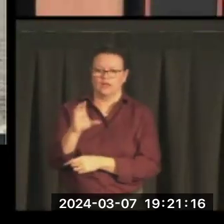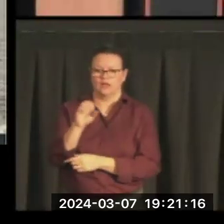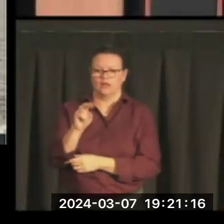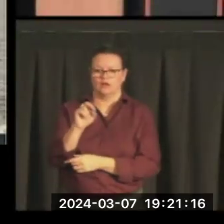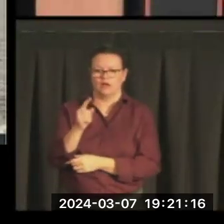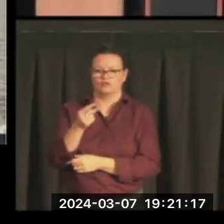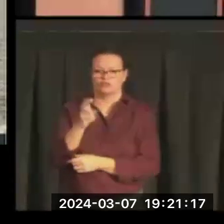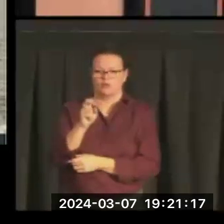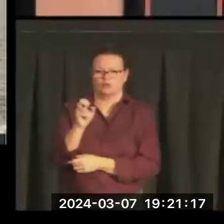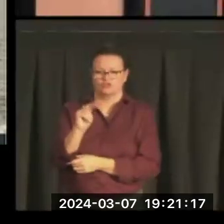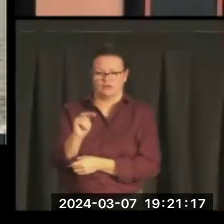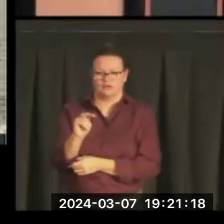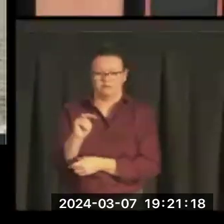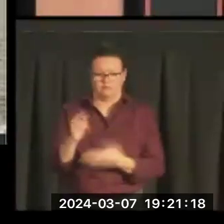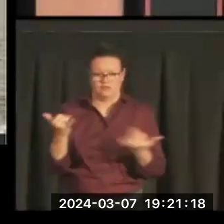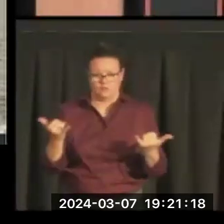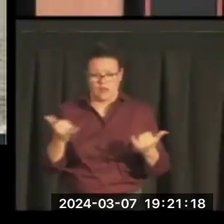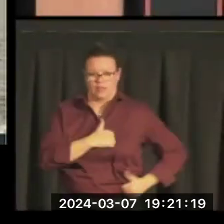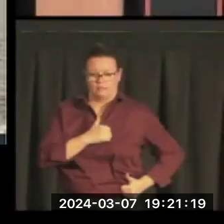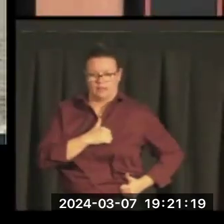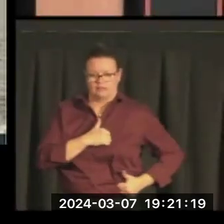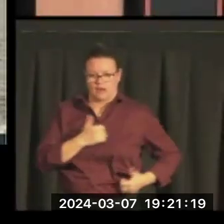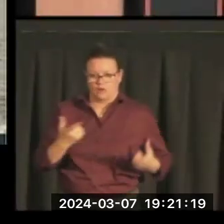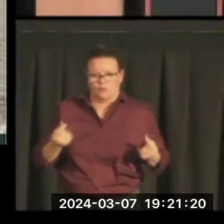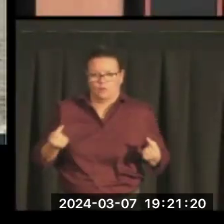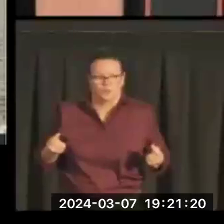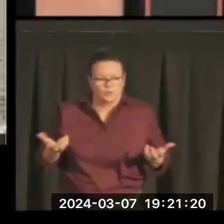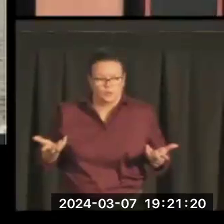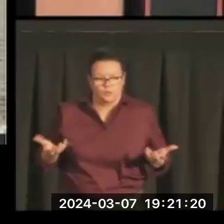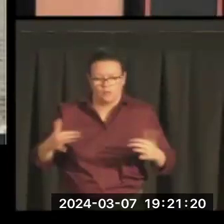if you happen to be in uniform and the war is over and they don't need you any longer.